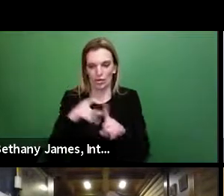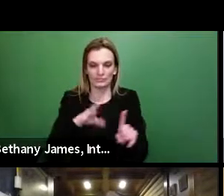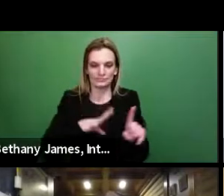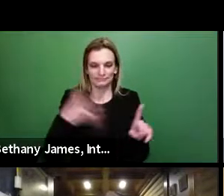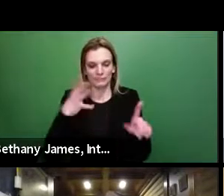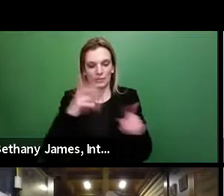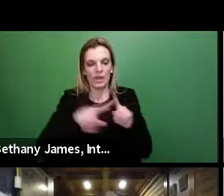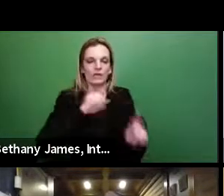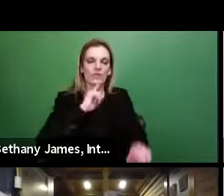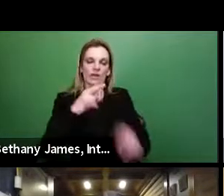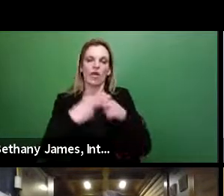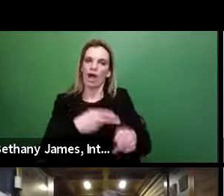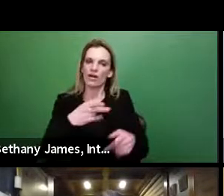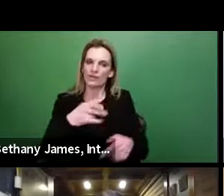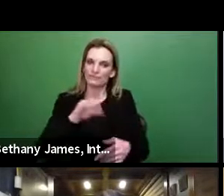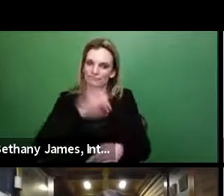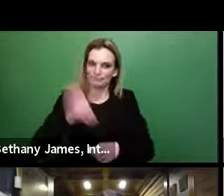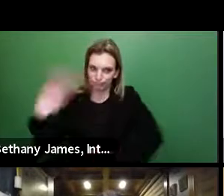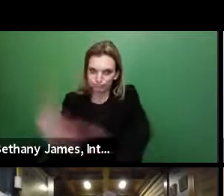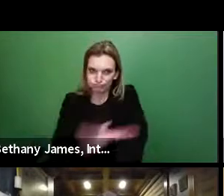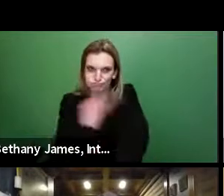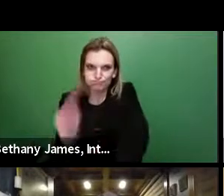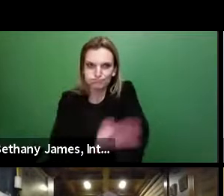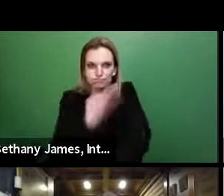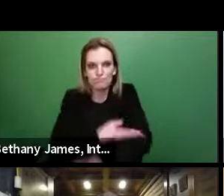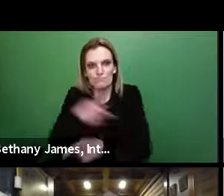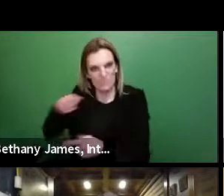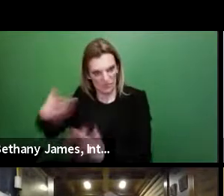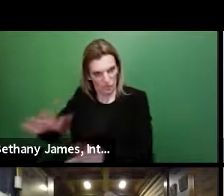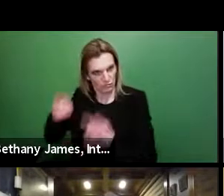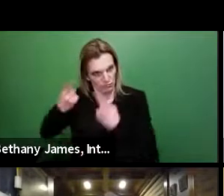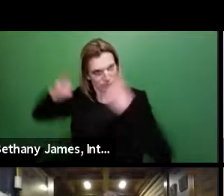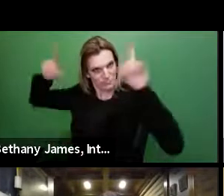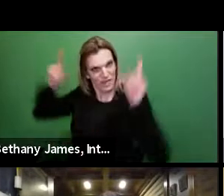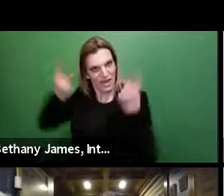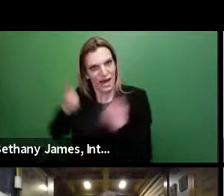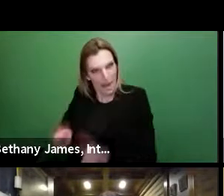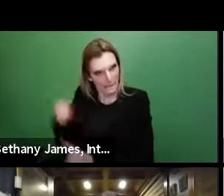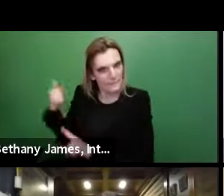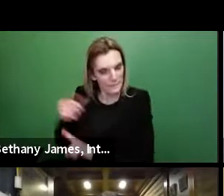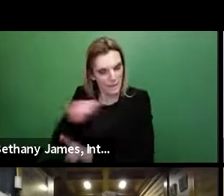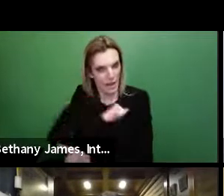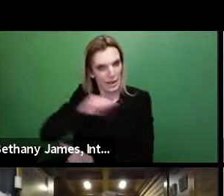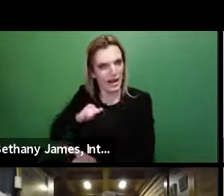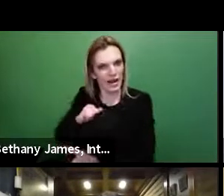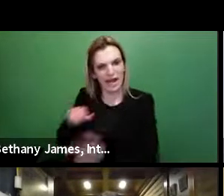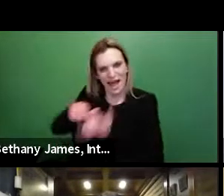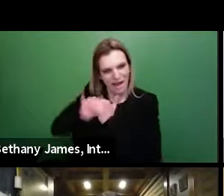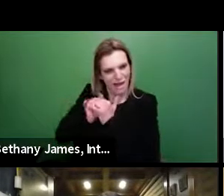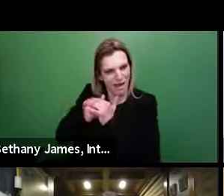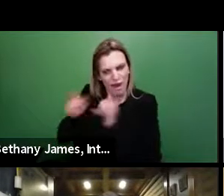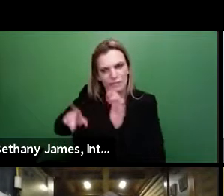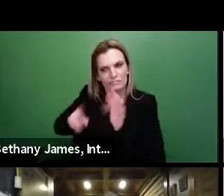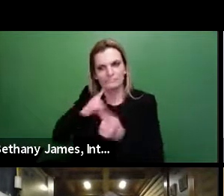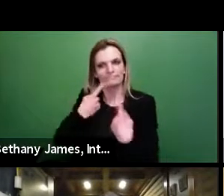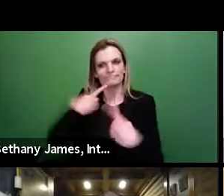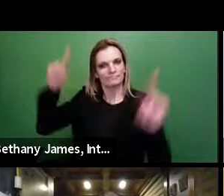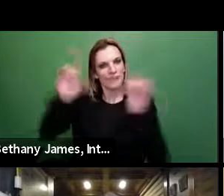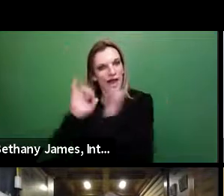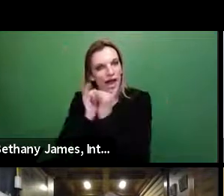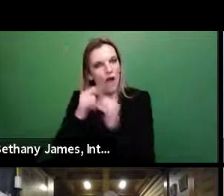we could at least have some conversations with looking at modeling of some other states that